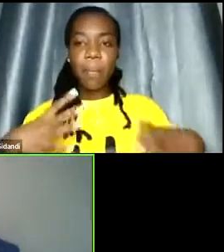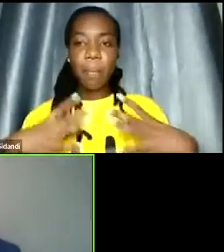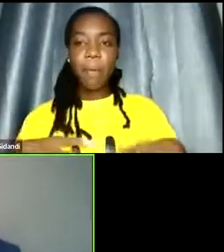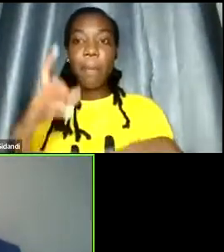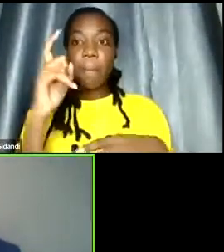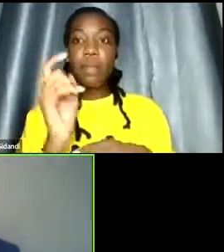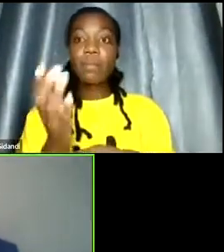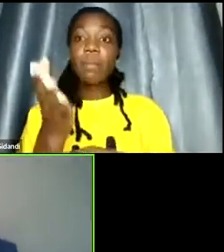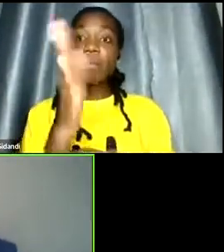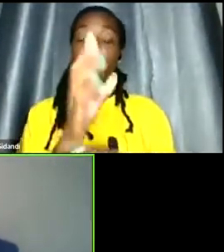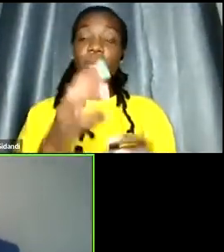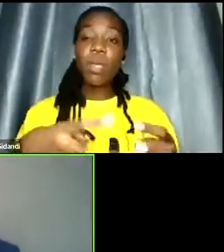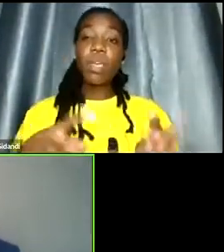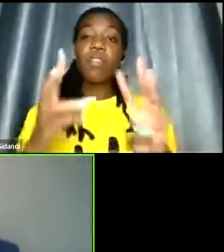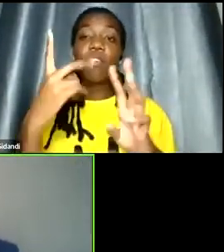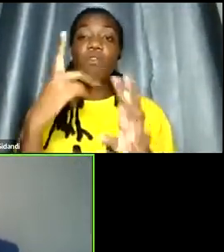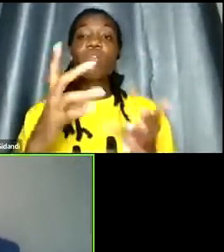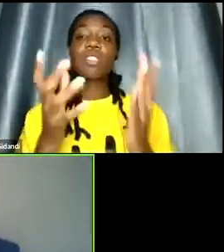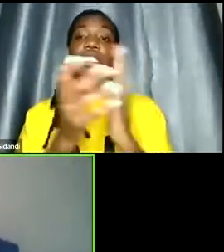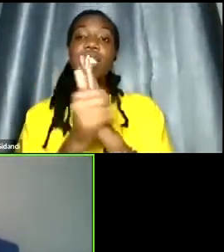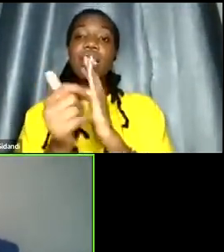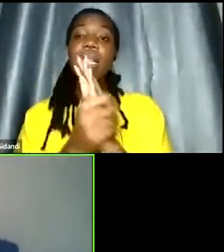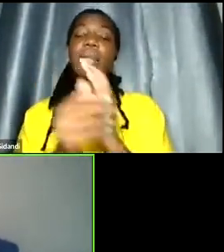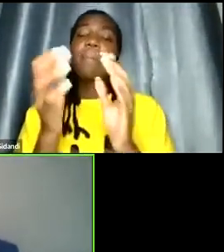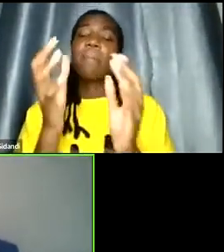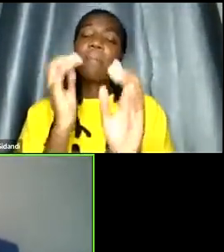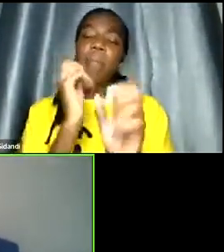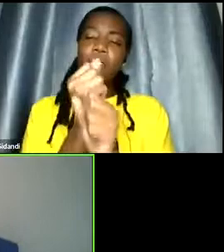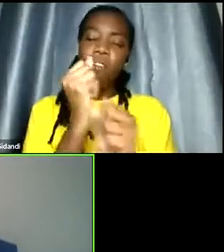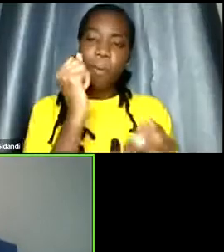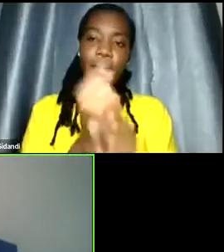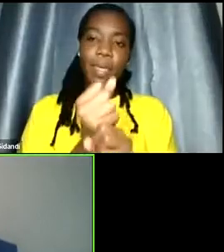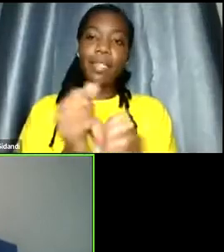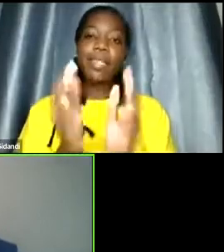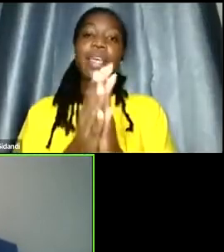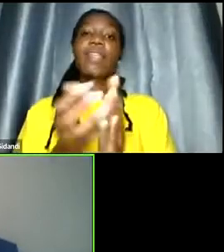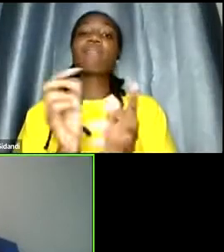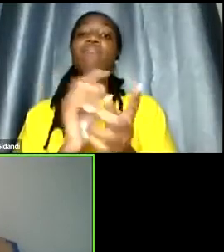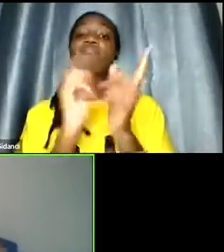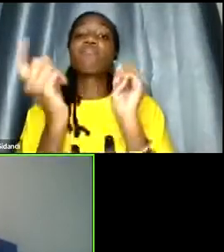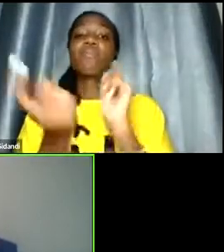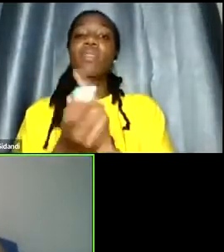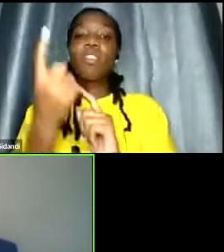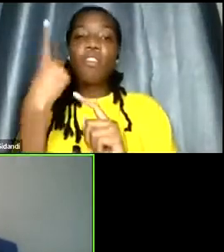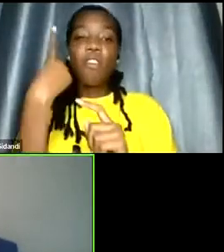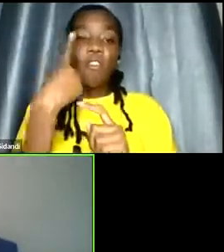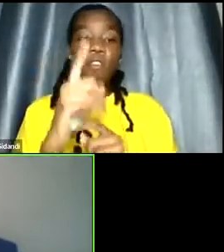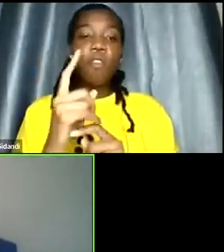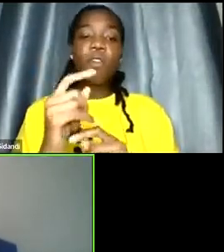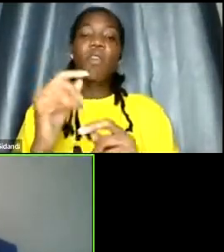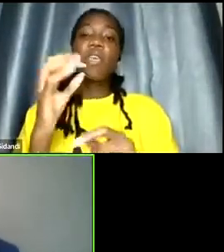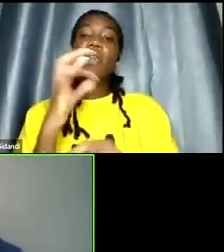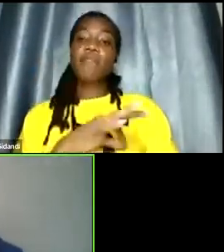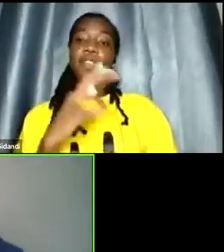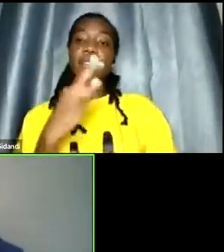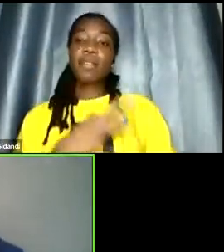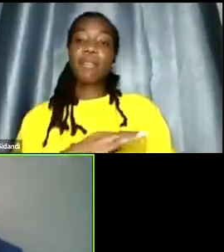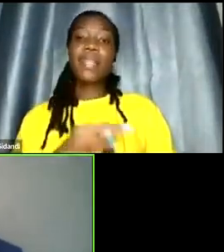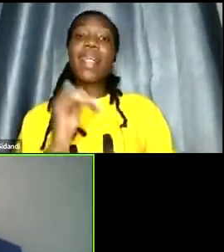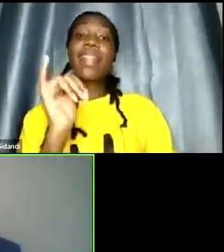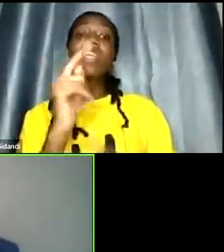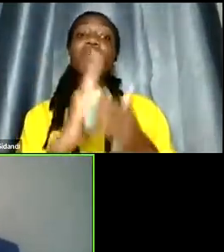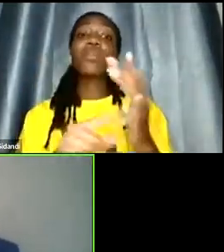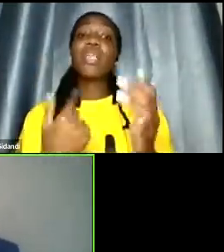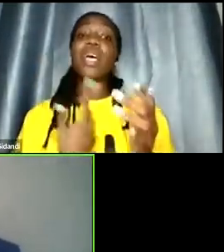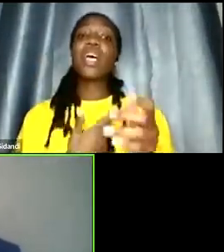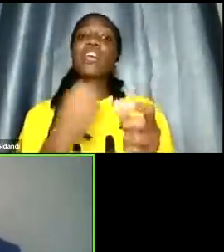way of skilling, by way of performance, by way of profits, by way of return on investment. That is what you ought to do systematically